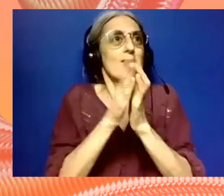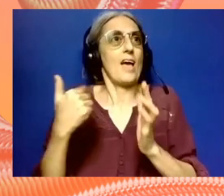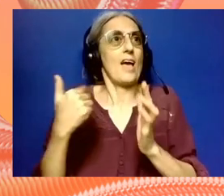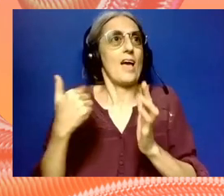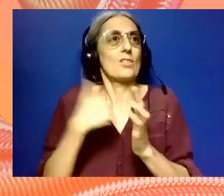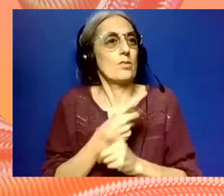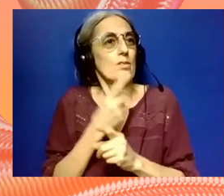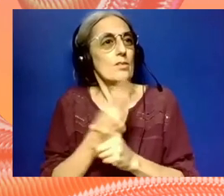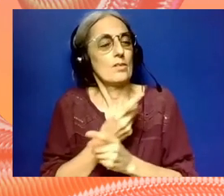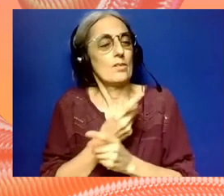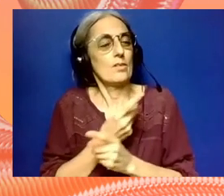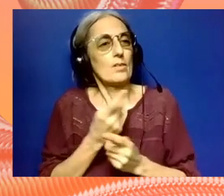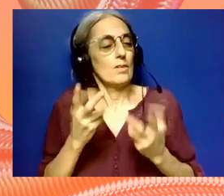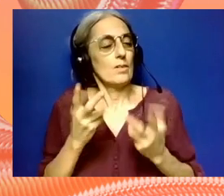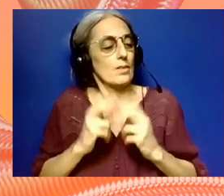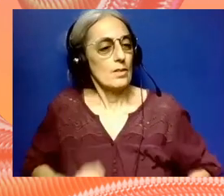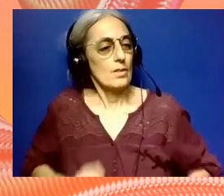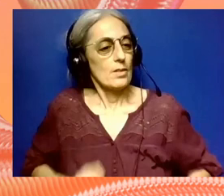rage,